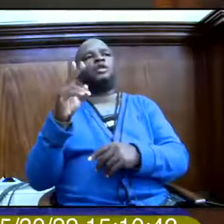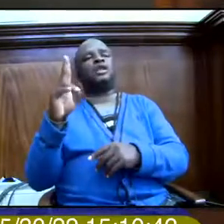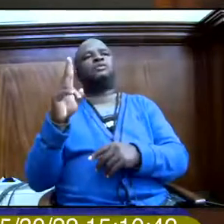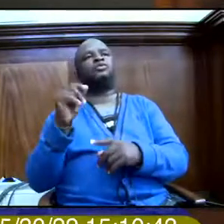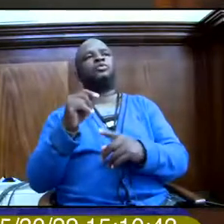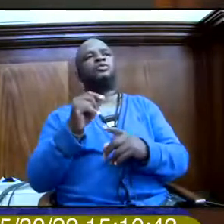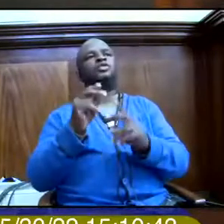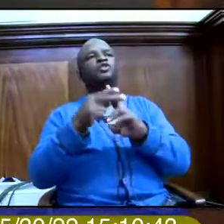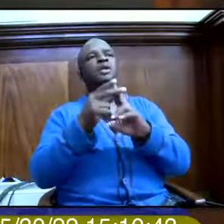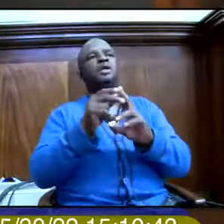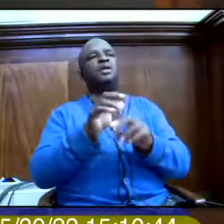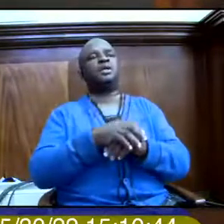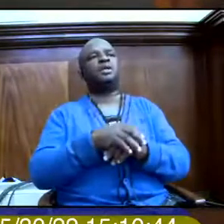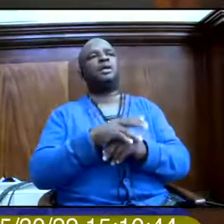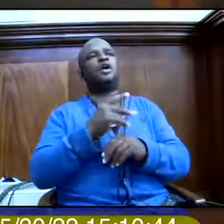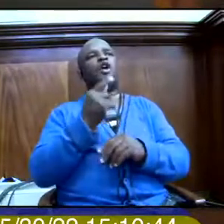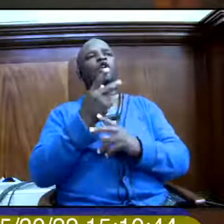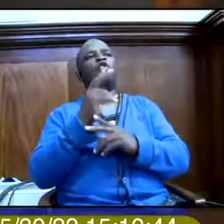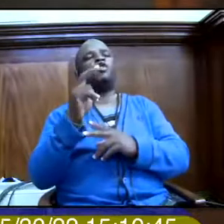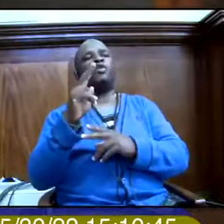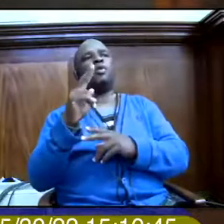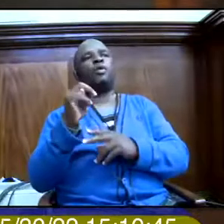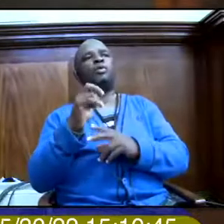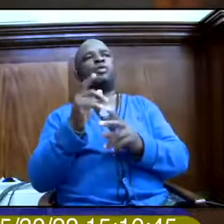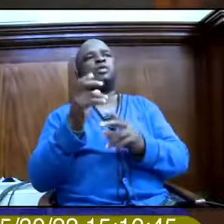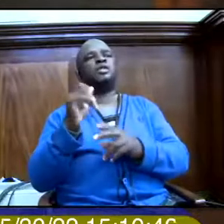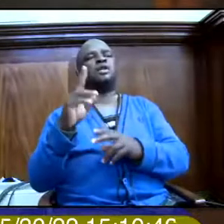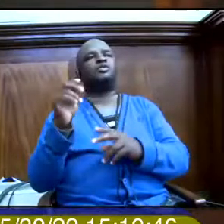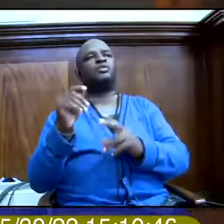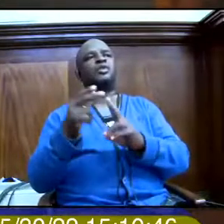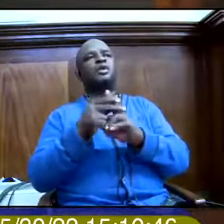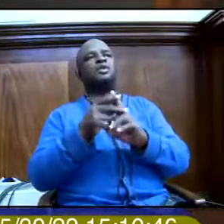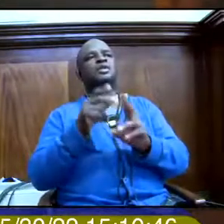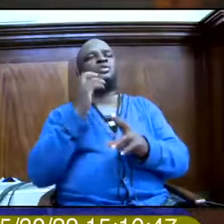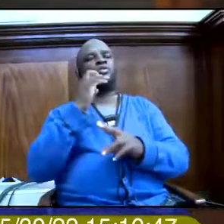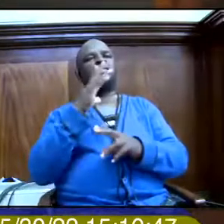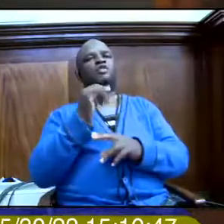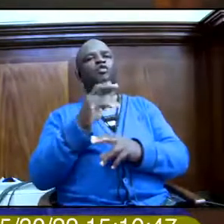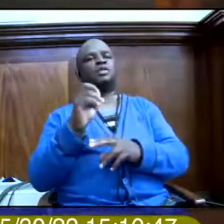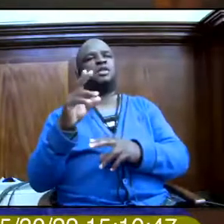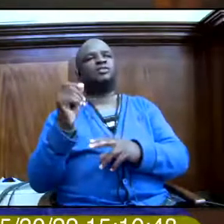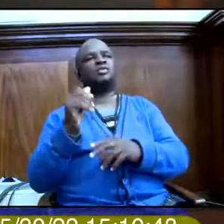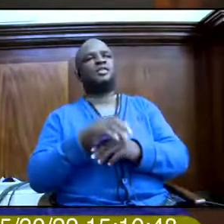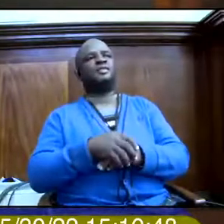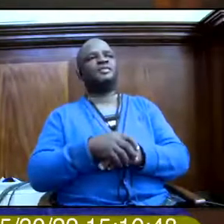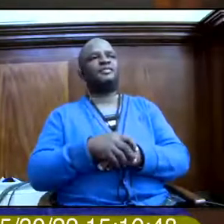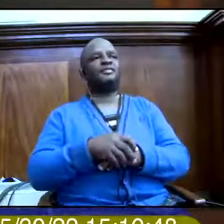unos non-consulting units so requests are two